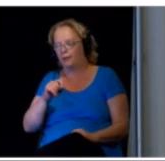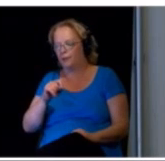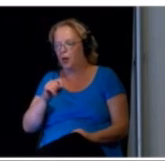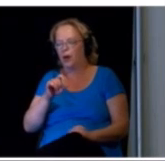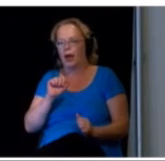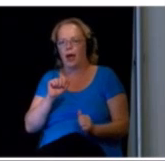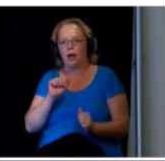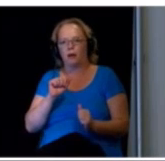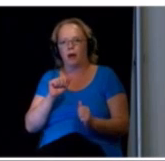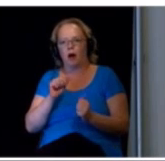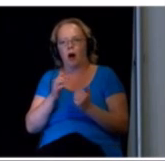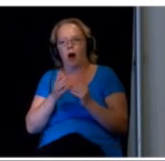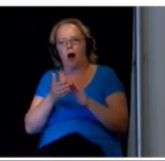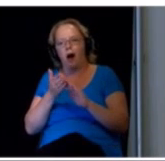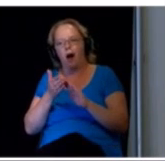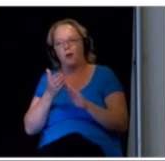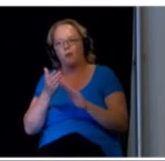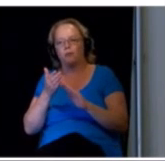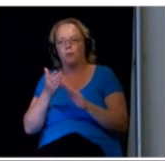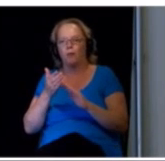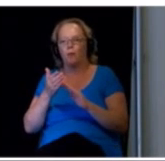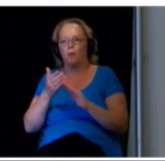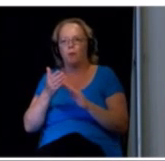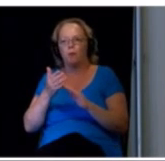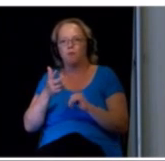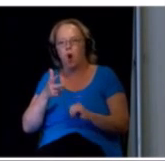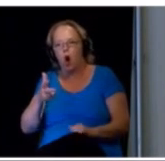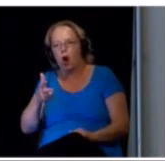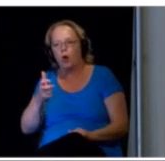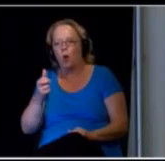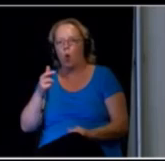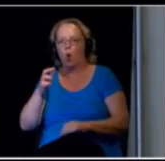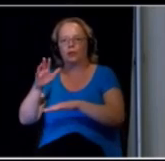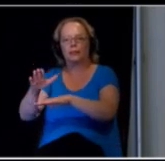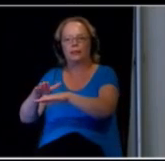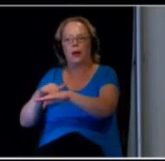park and being able to summon the car on private property.